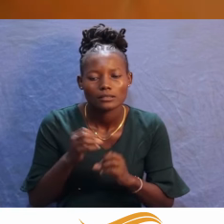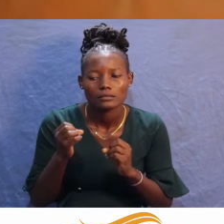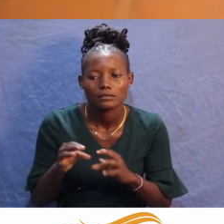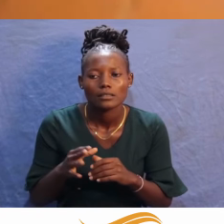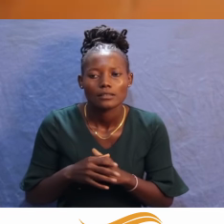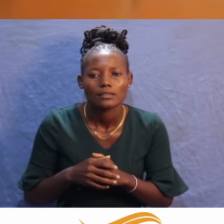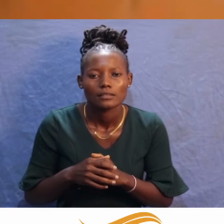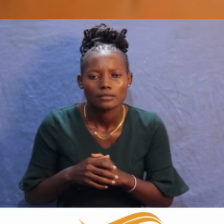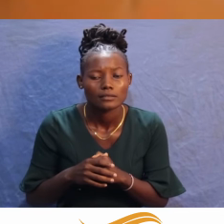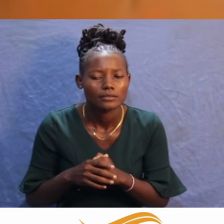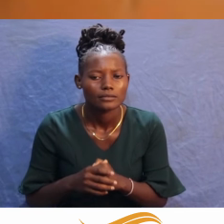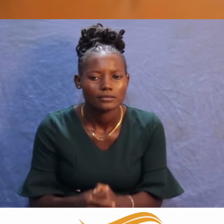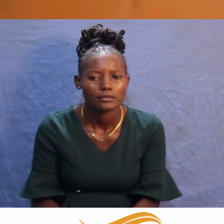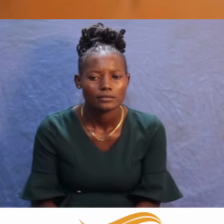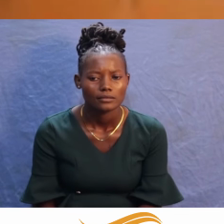anything.